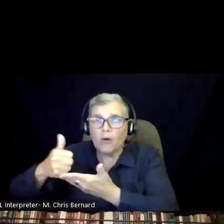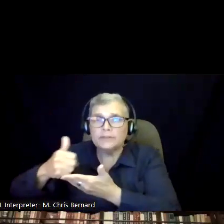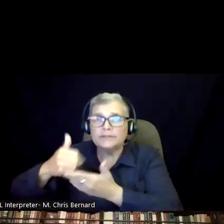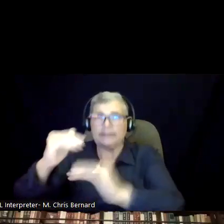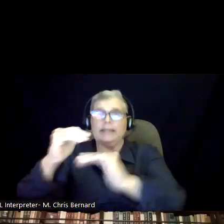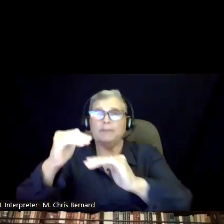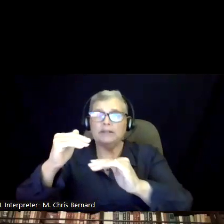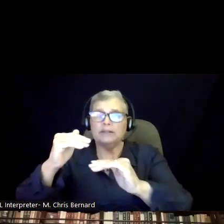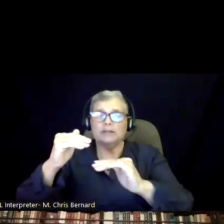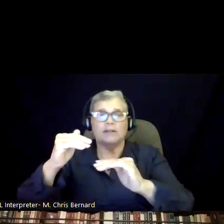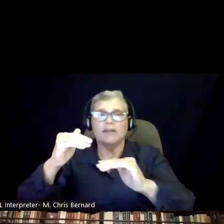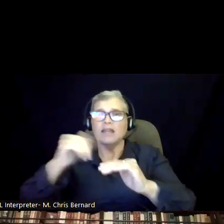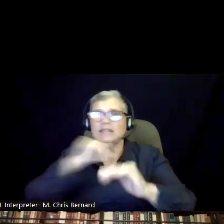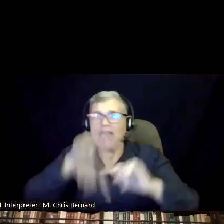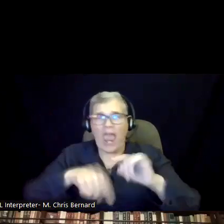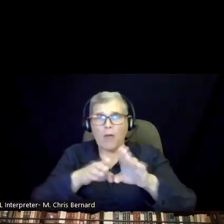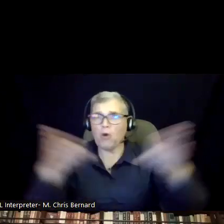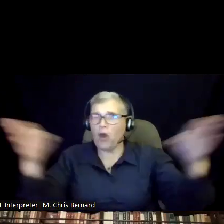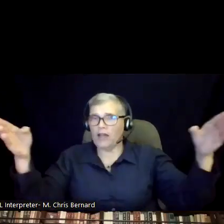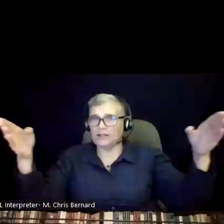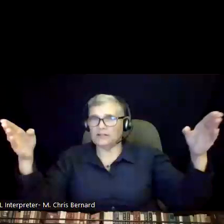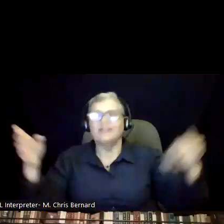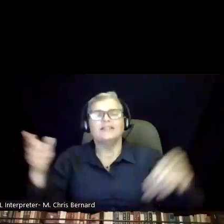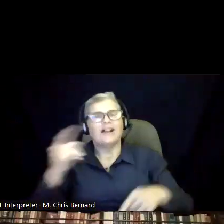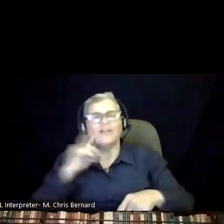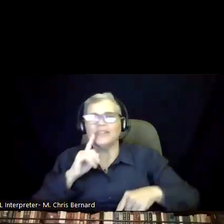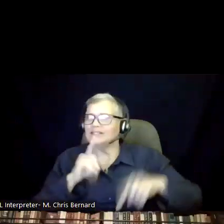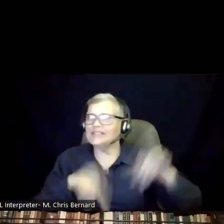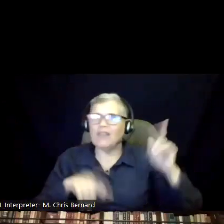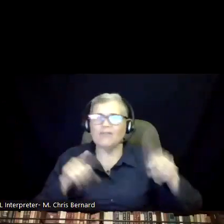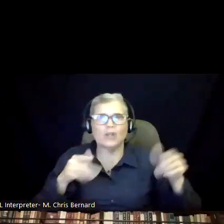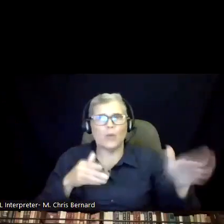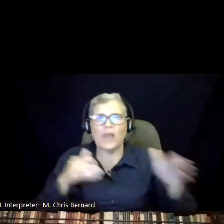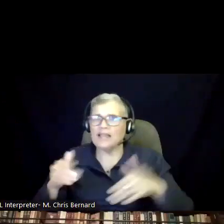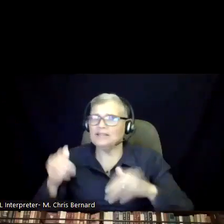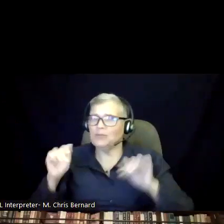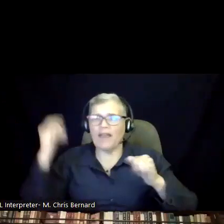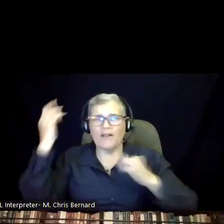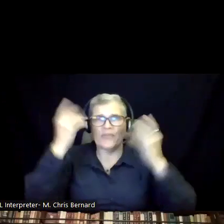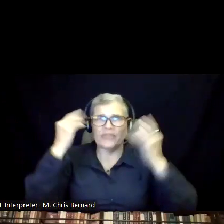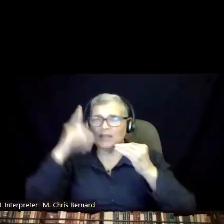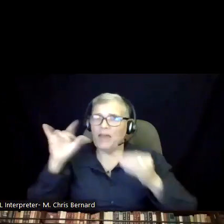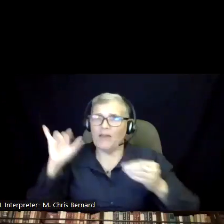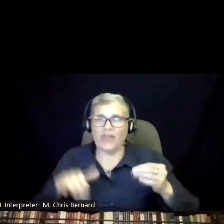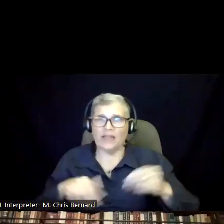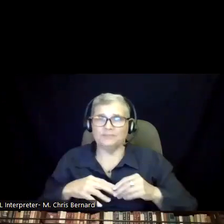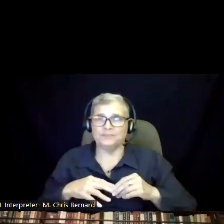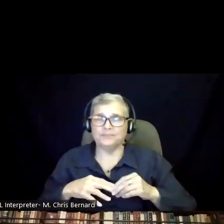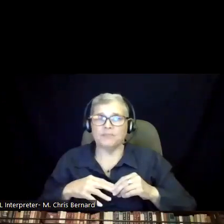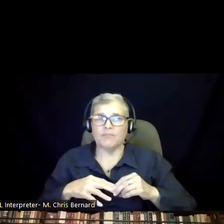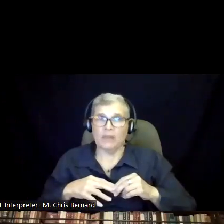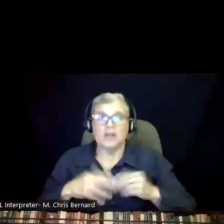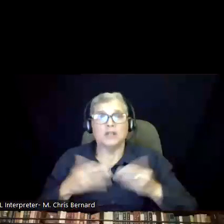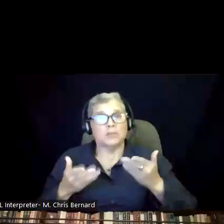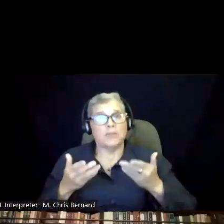our community. And there's, I think, a variety of different ways to go about thinking about that. And I think perhaps